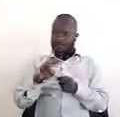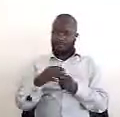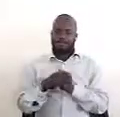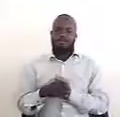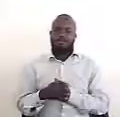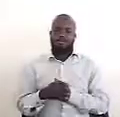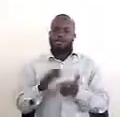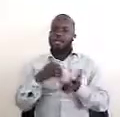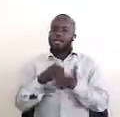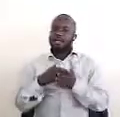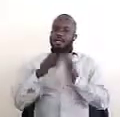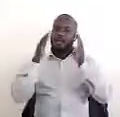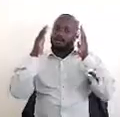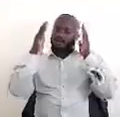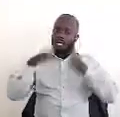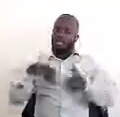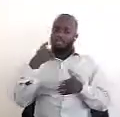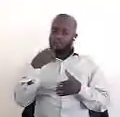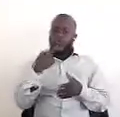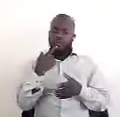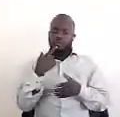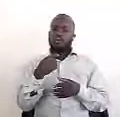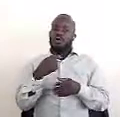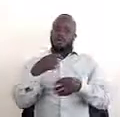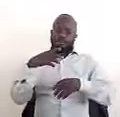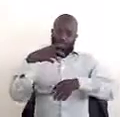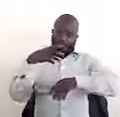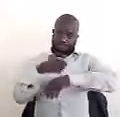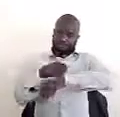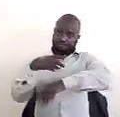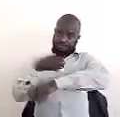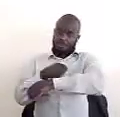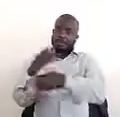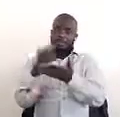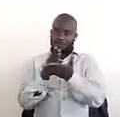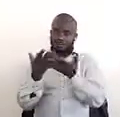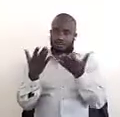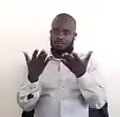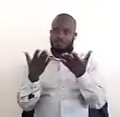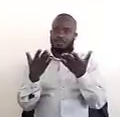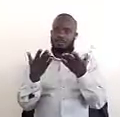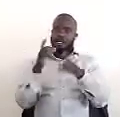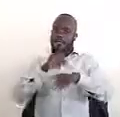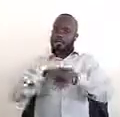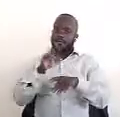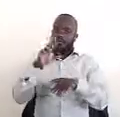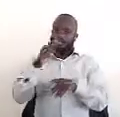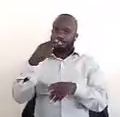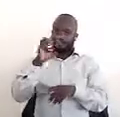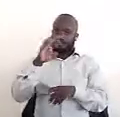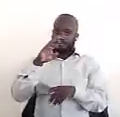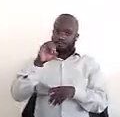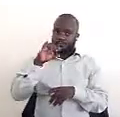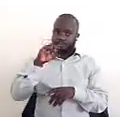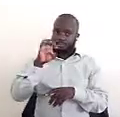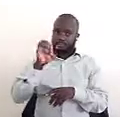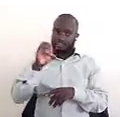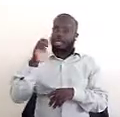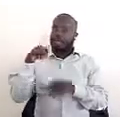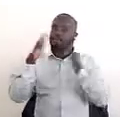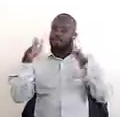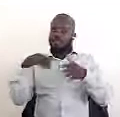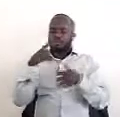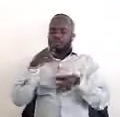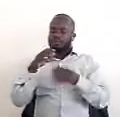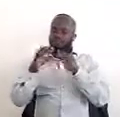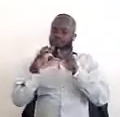HIV, including anyone who has used or shared needles for injecting drugs, such as heroin, anyone who has